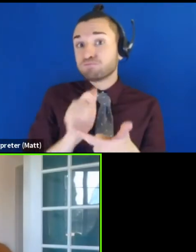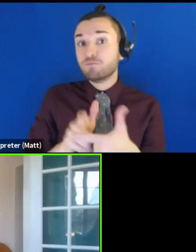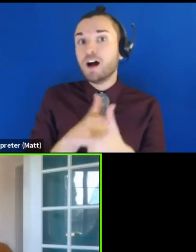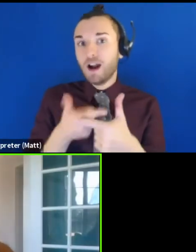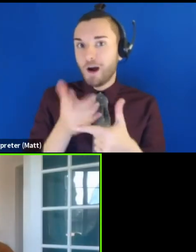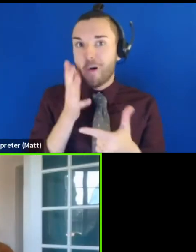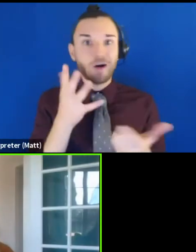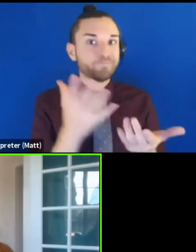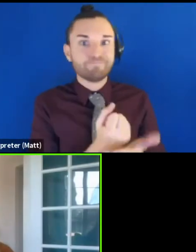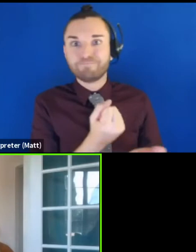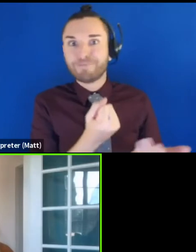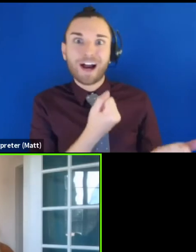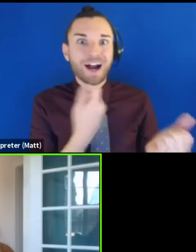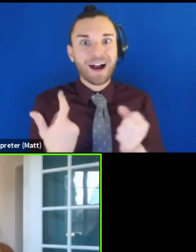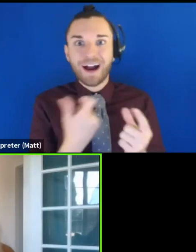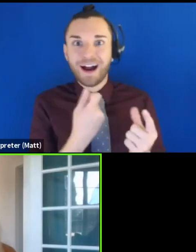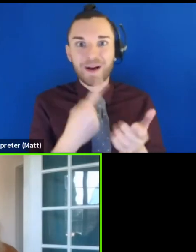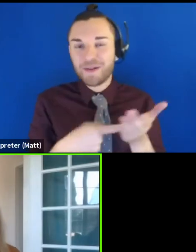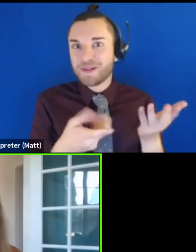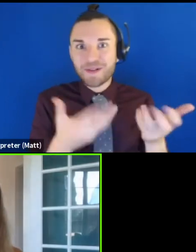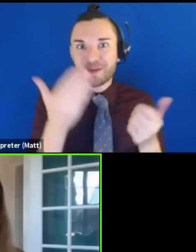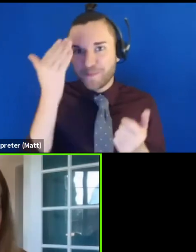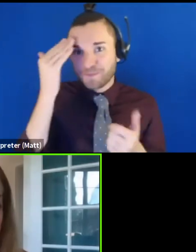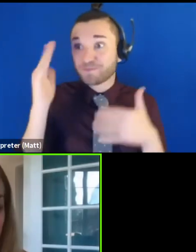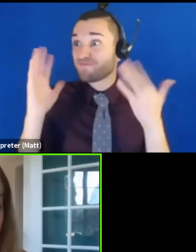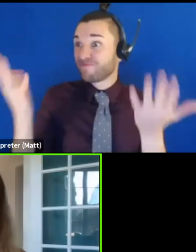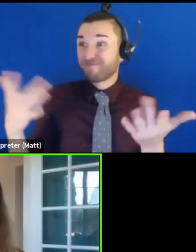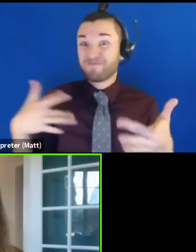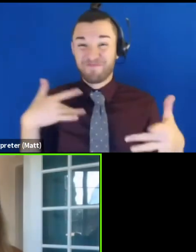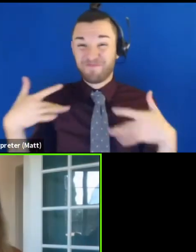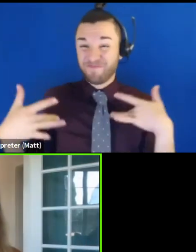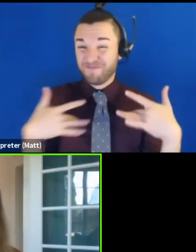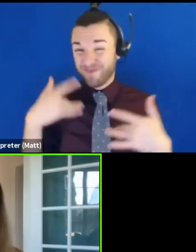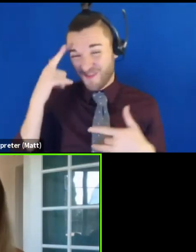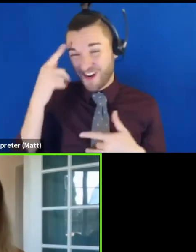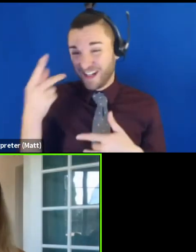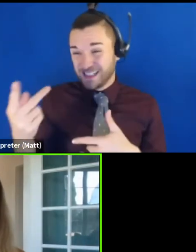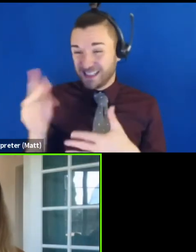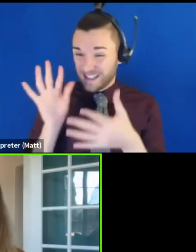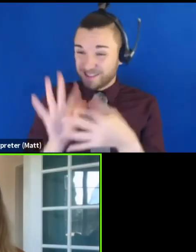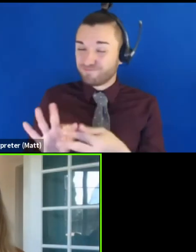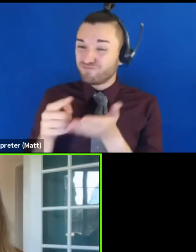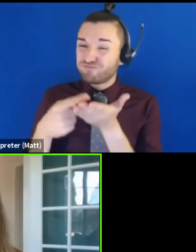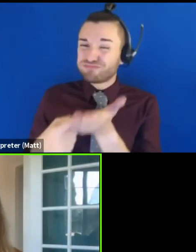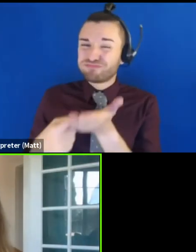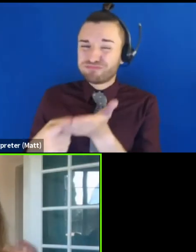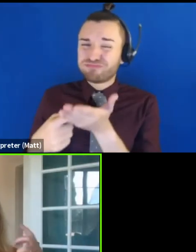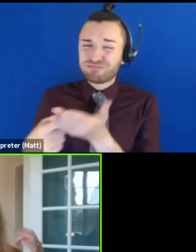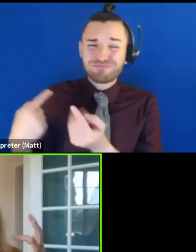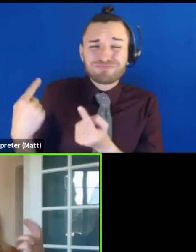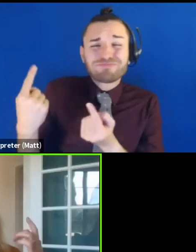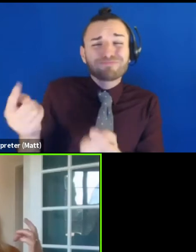there. So I'm so excited for this, Emily, because I've been dying to talk about this for so long.